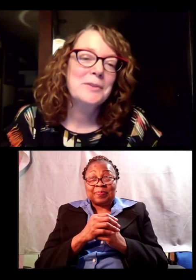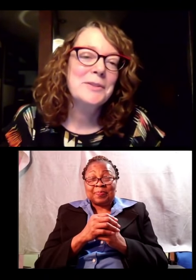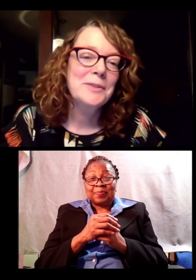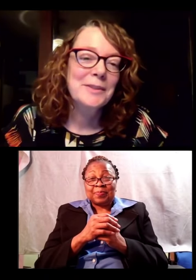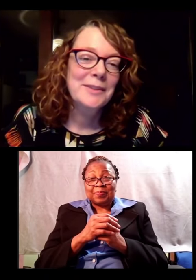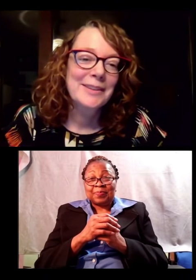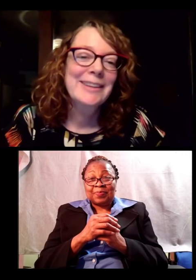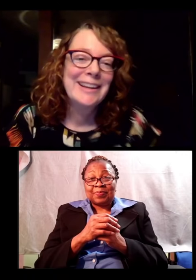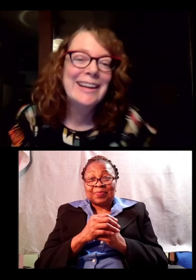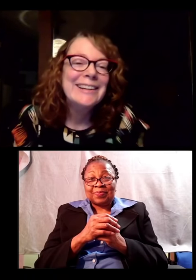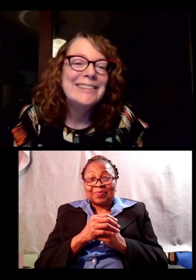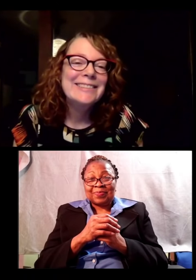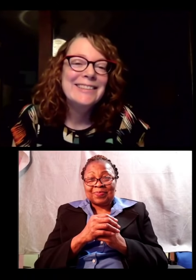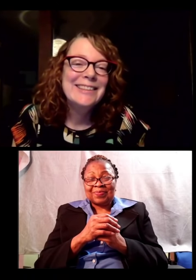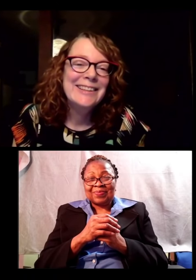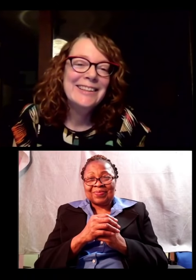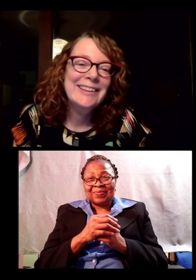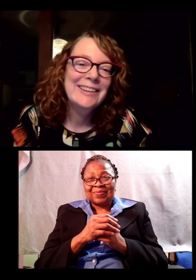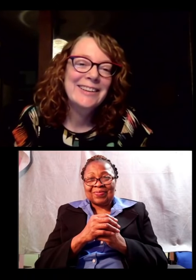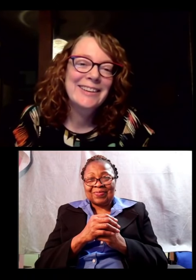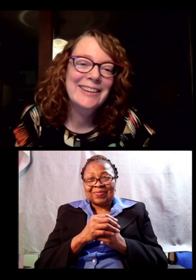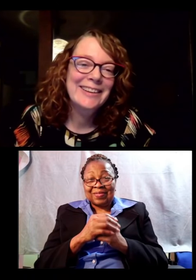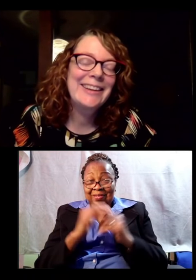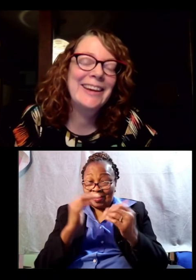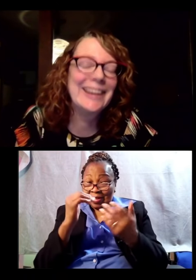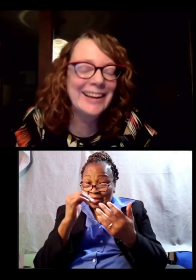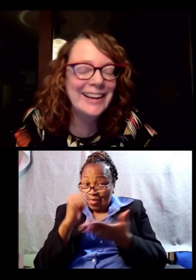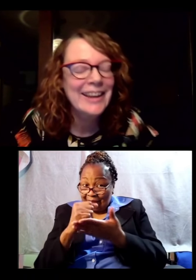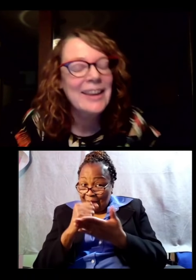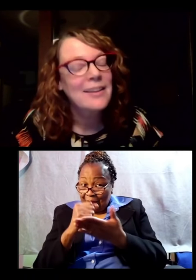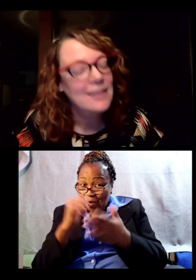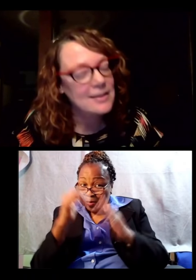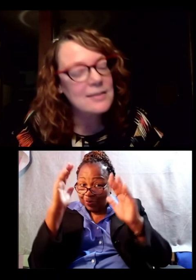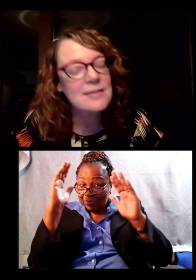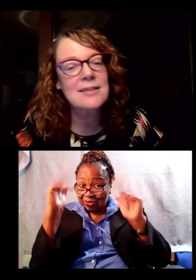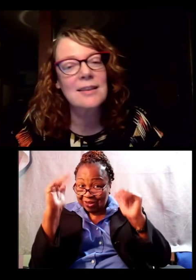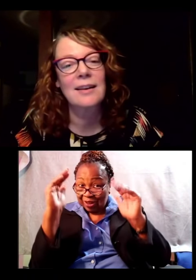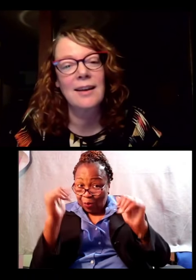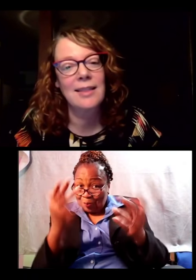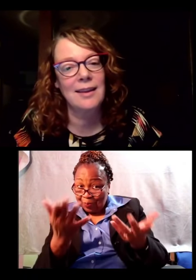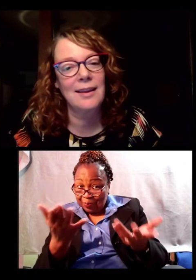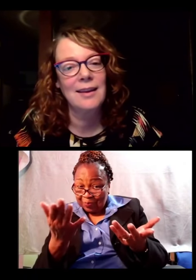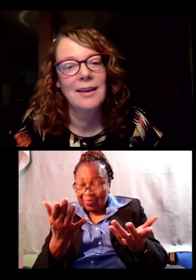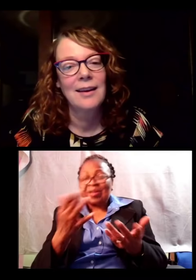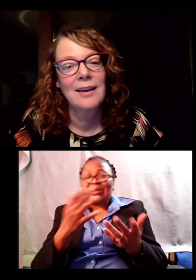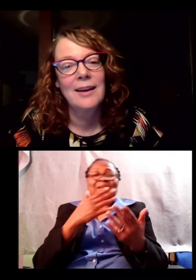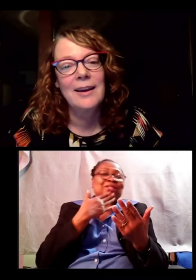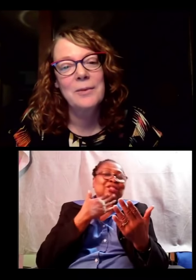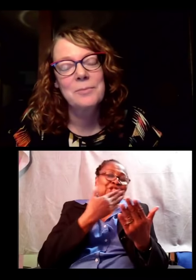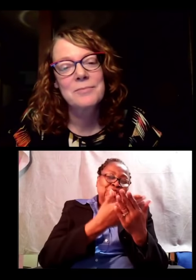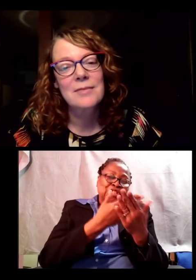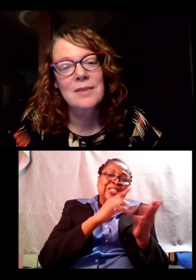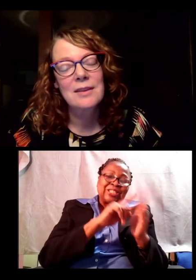How about that? Is that helpful enough? That's a good start, I think.